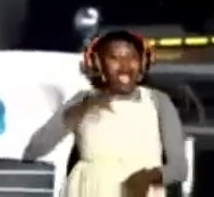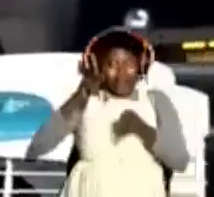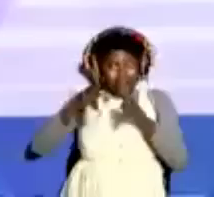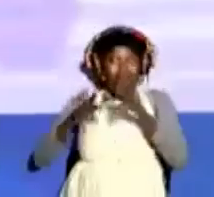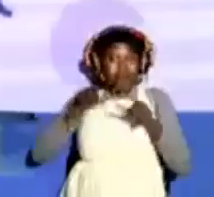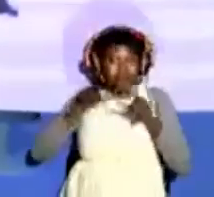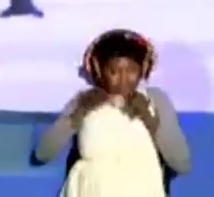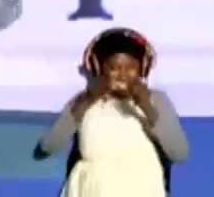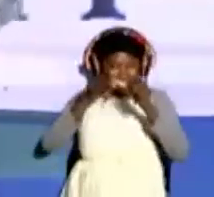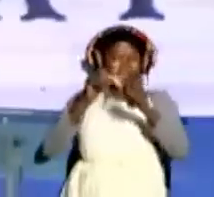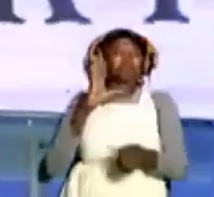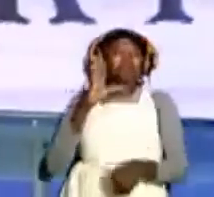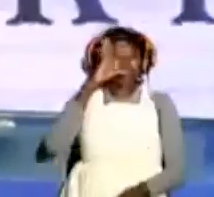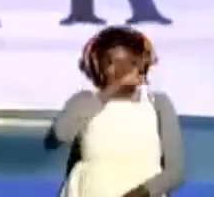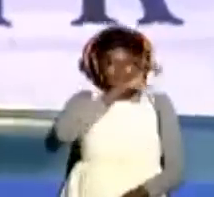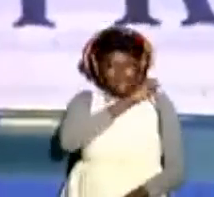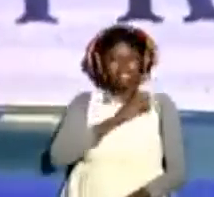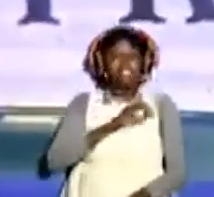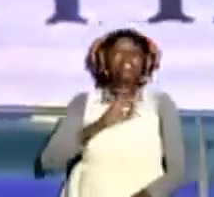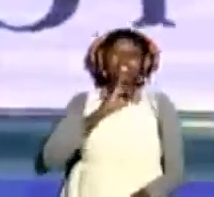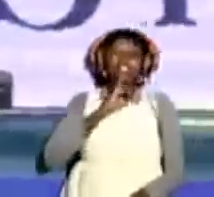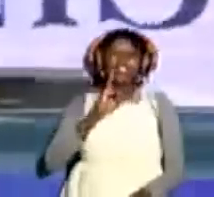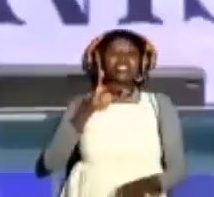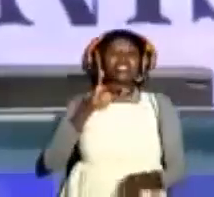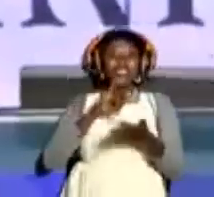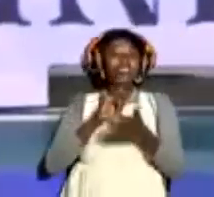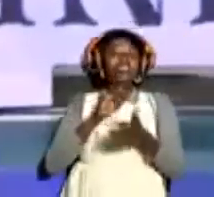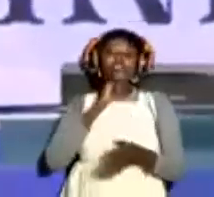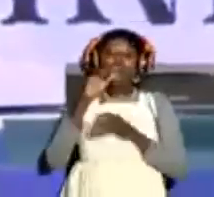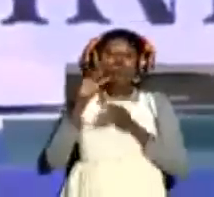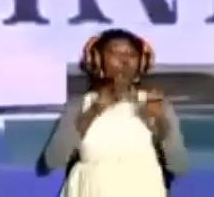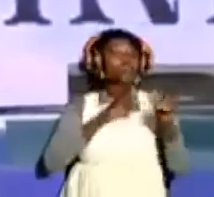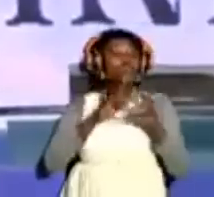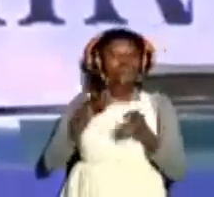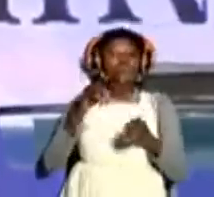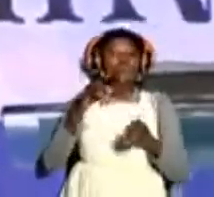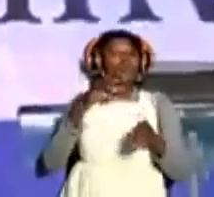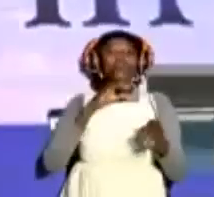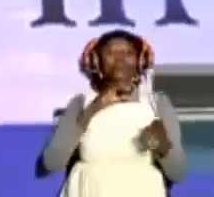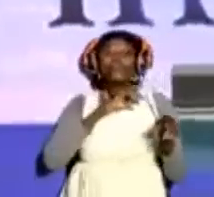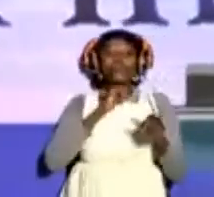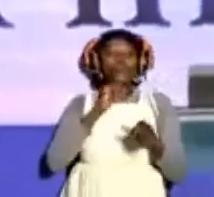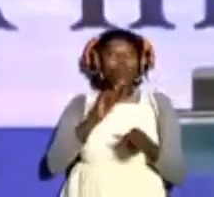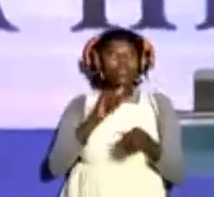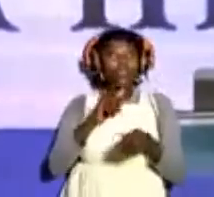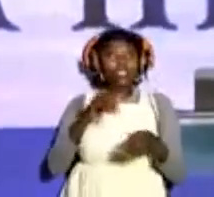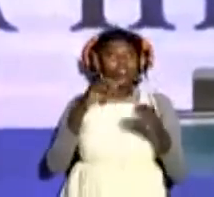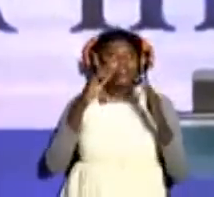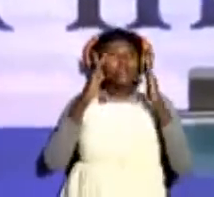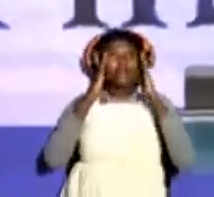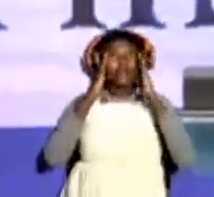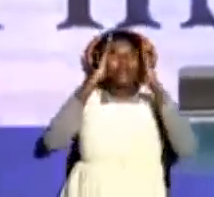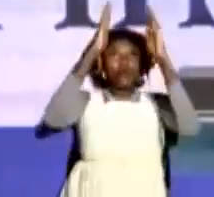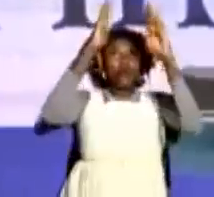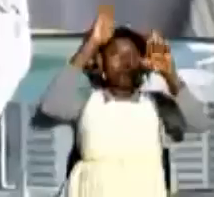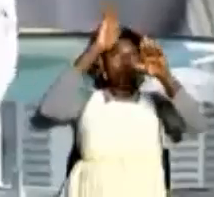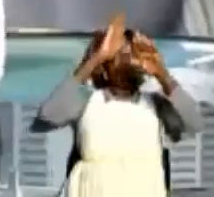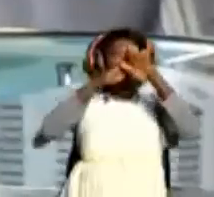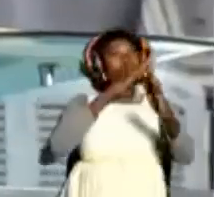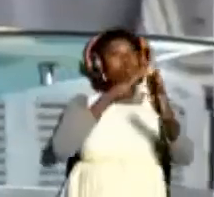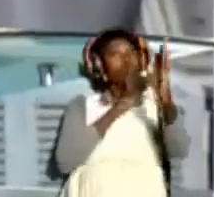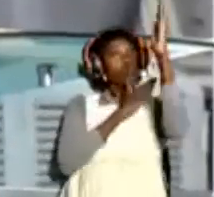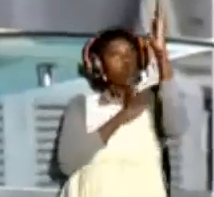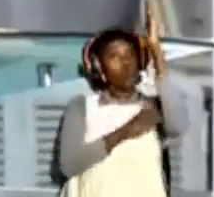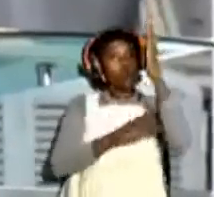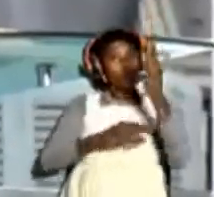still missing is that they do not look for approval from heaven. They are